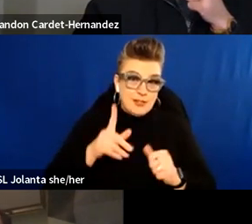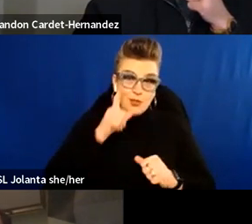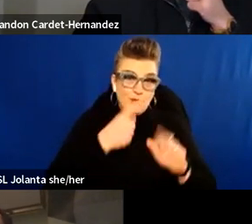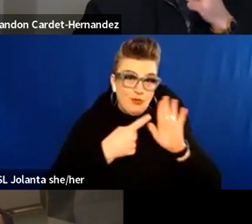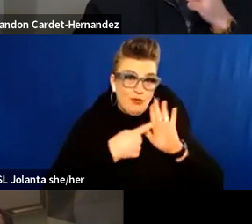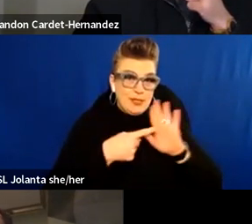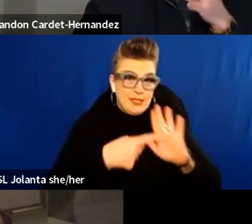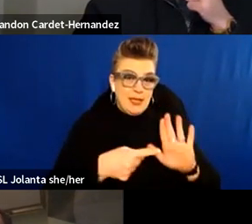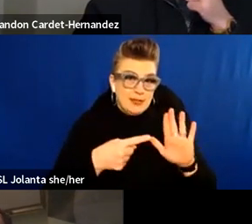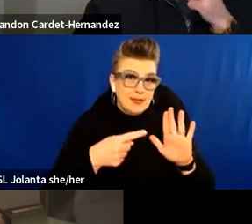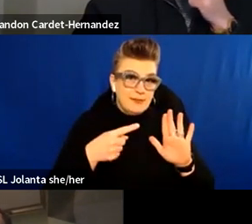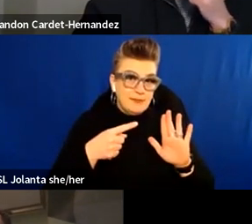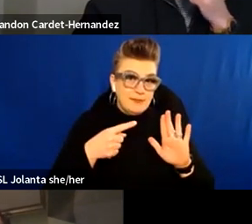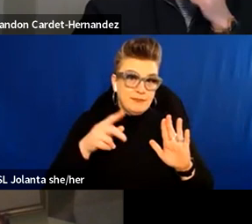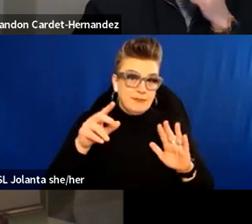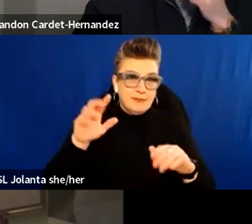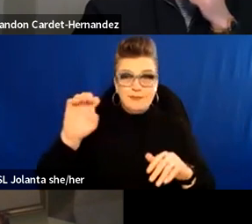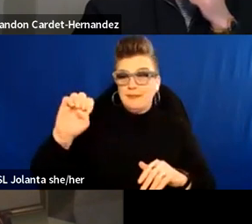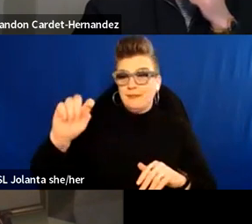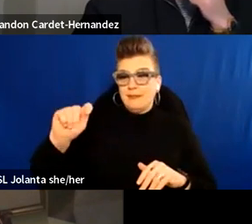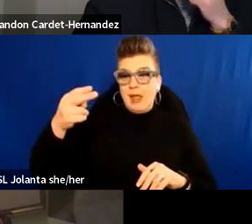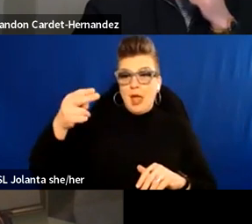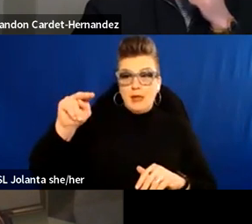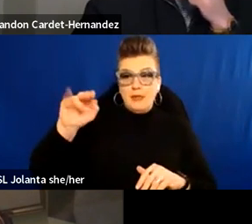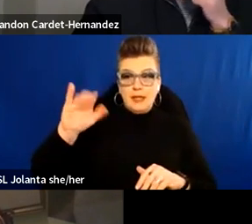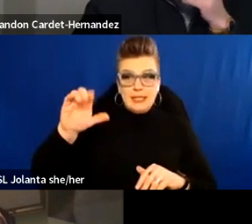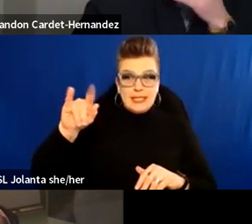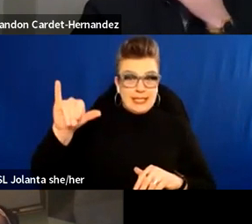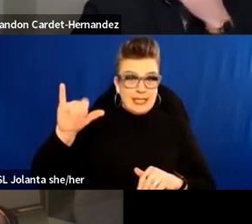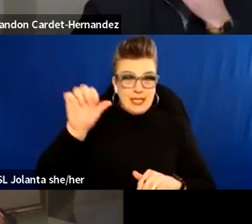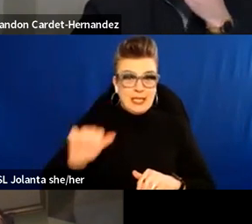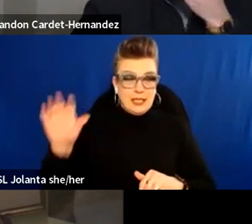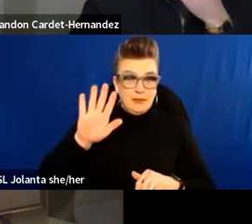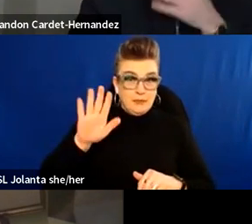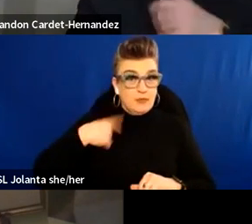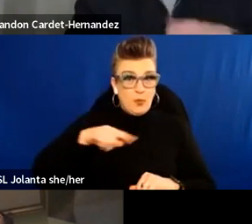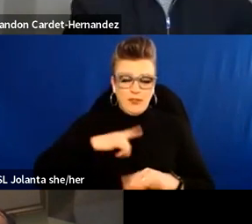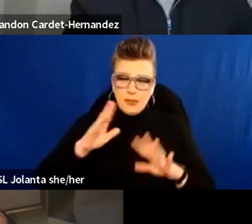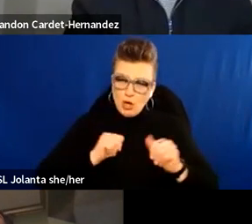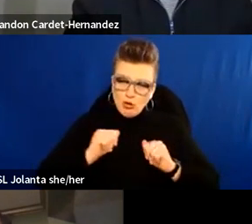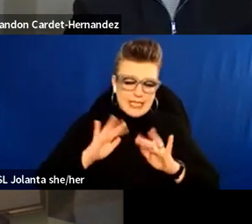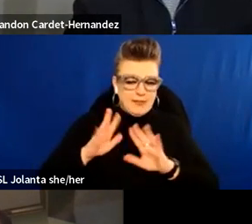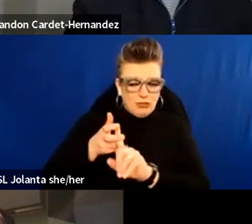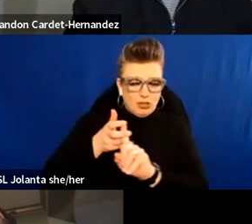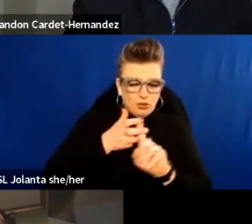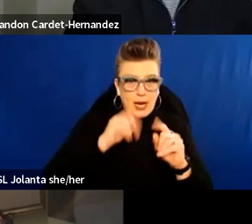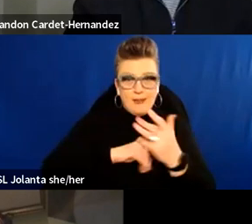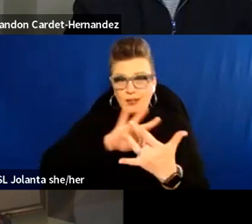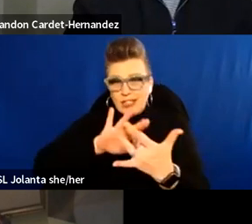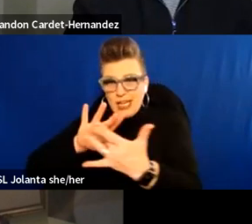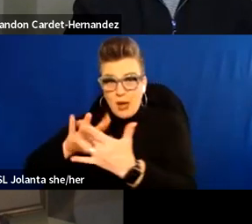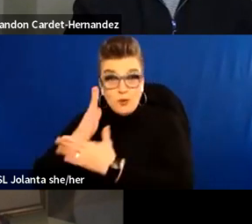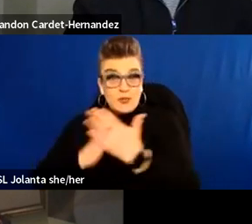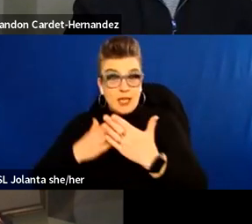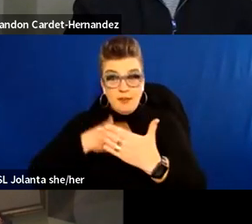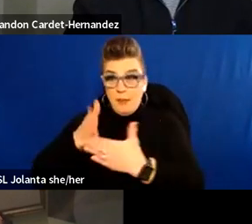the ethnicity of asian but we have been aggressively recruiting i've reached out to some of my partners my